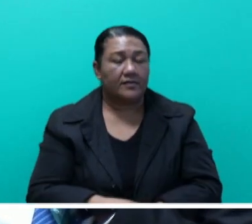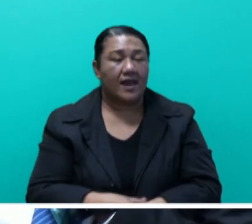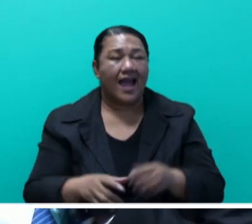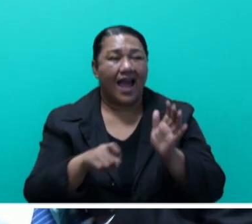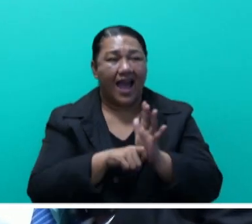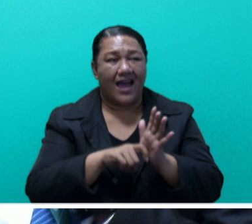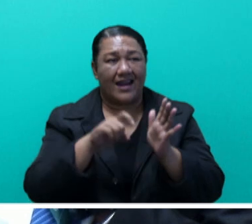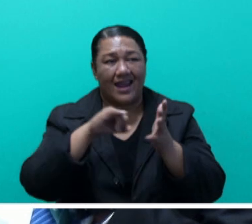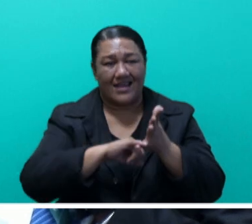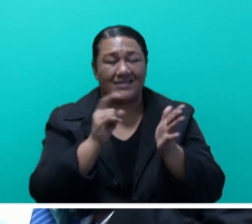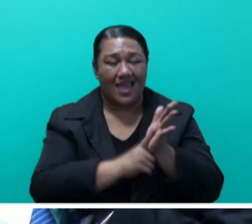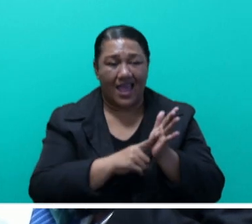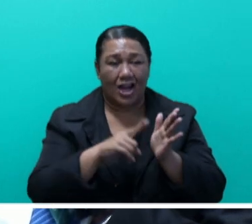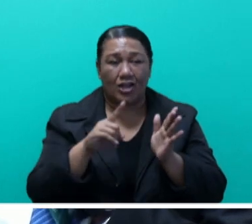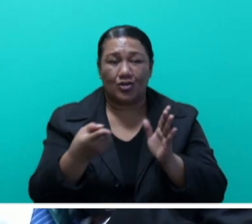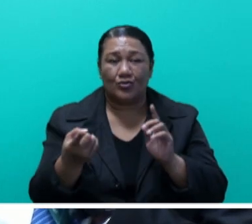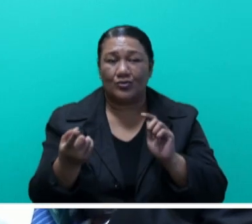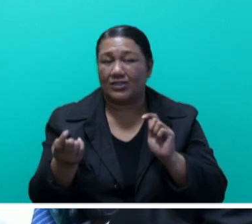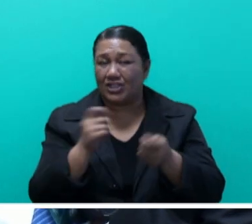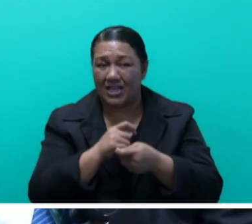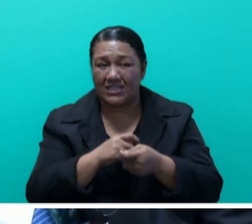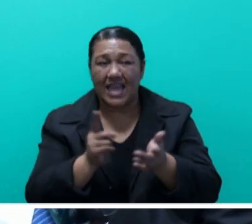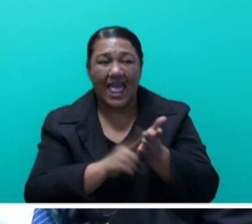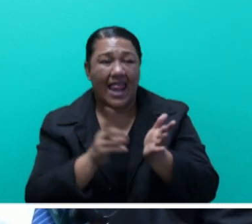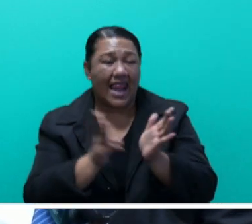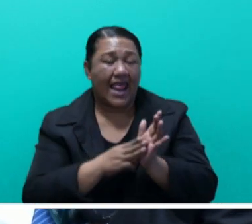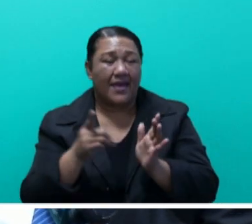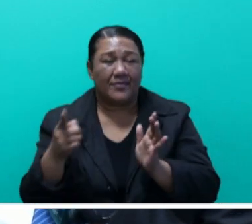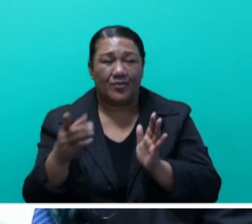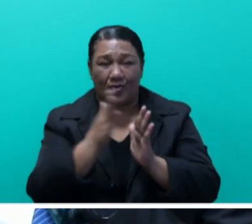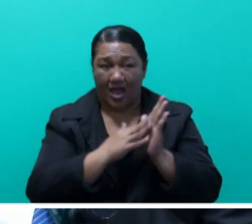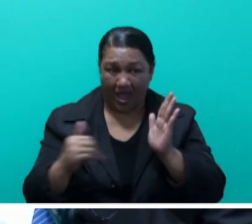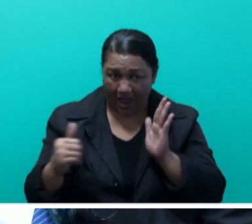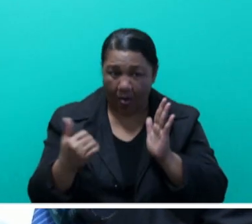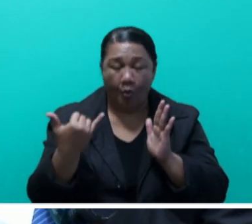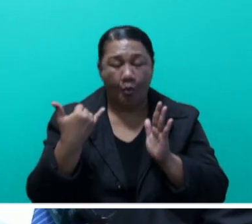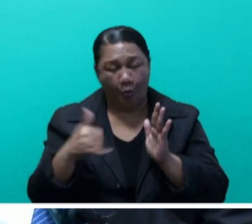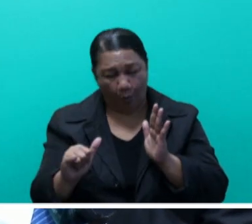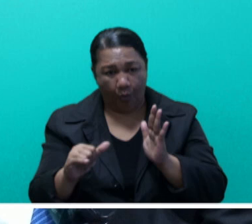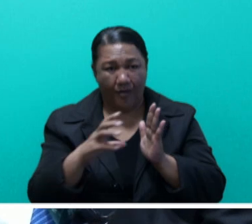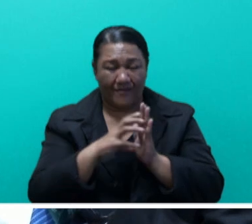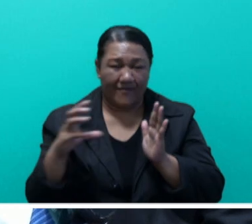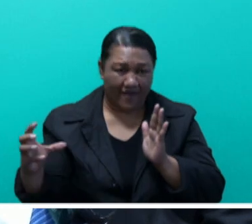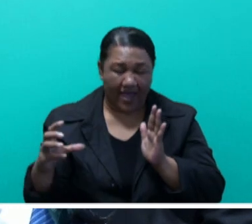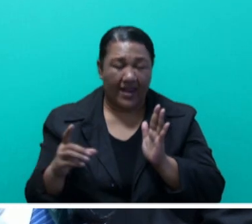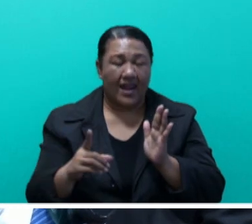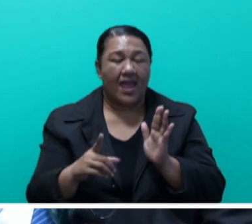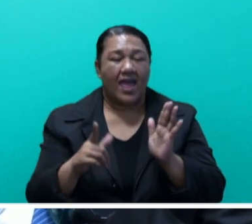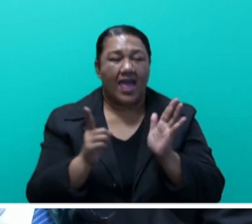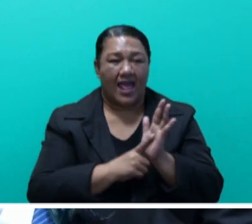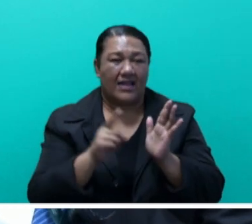RSLs into other minibus licenses, LM or carrier licenses, LC, and is committed